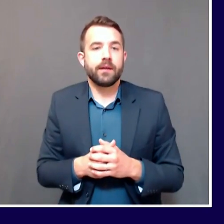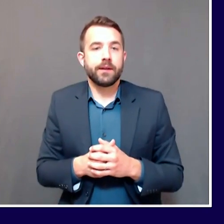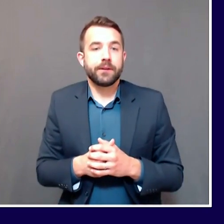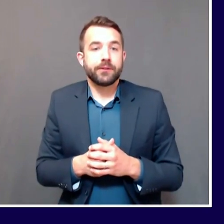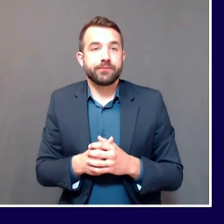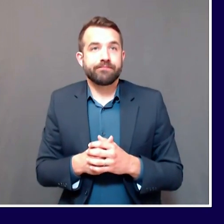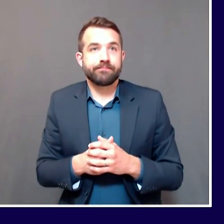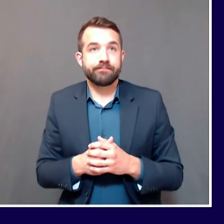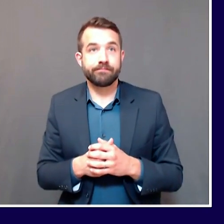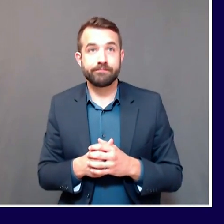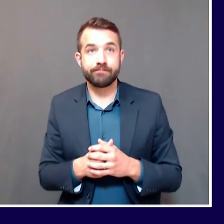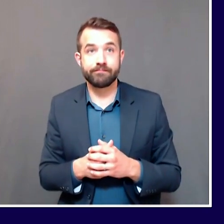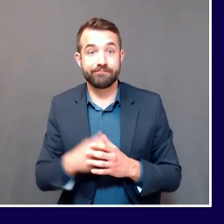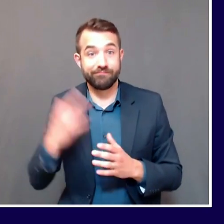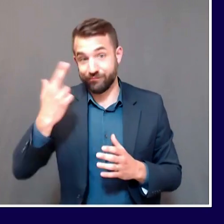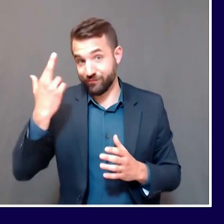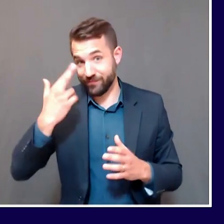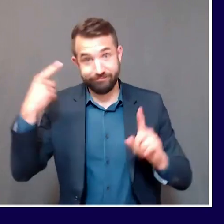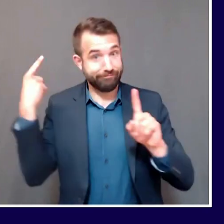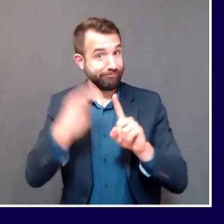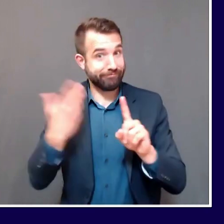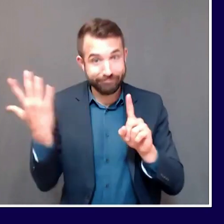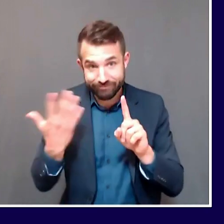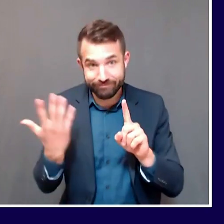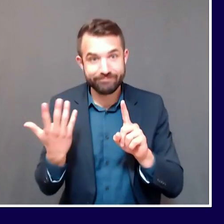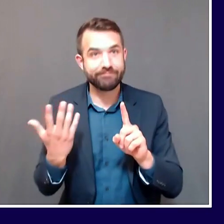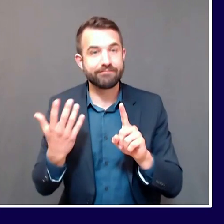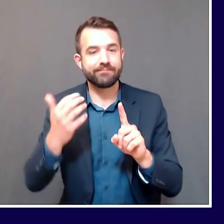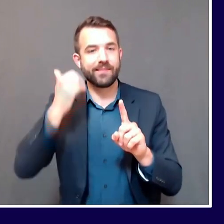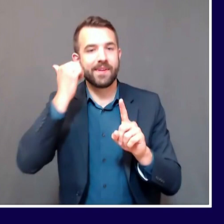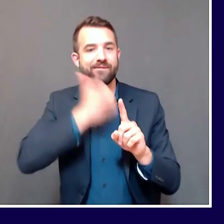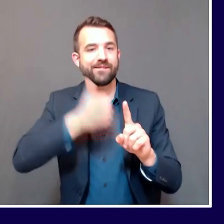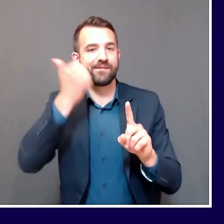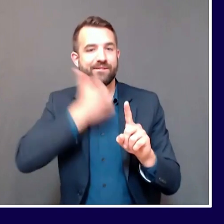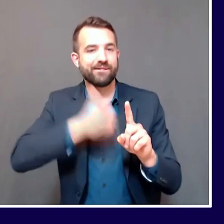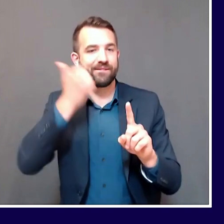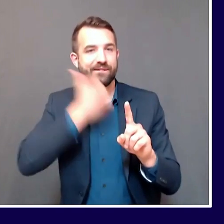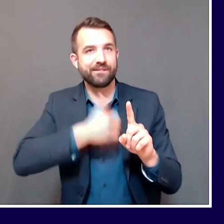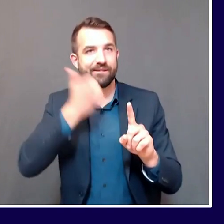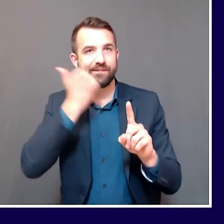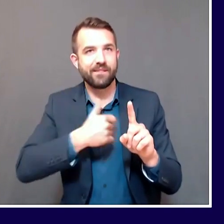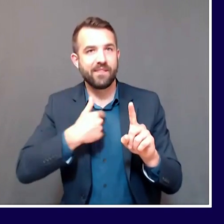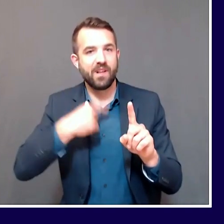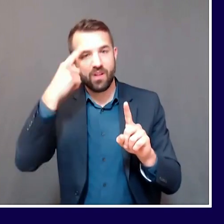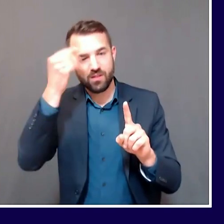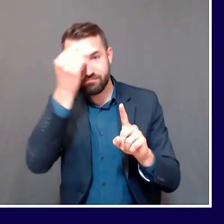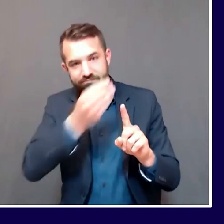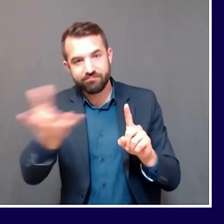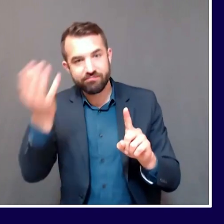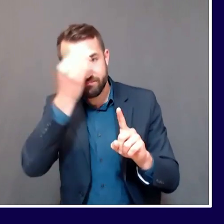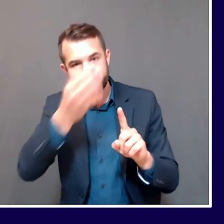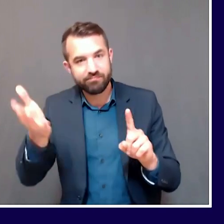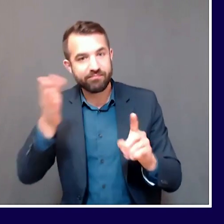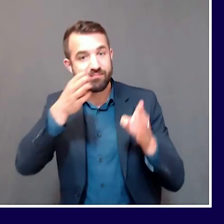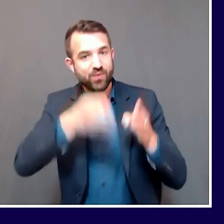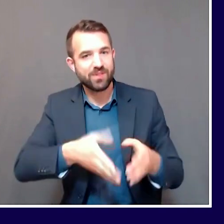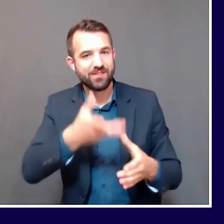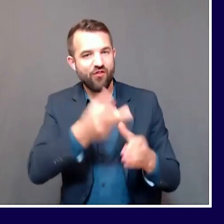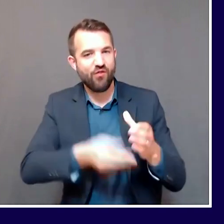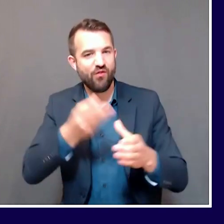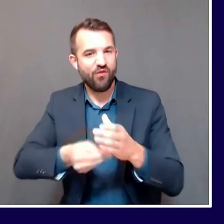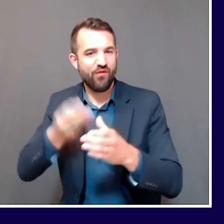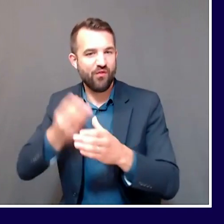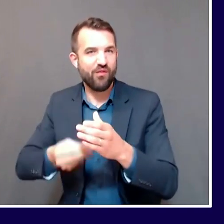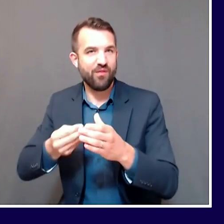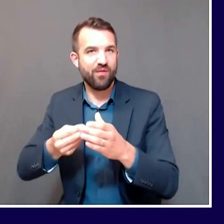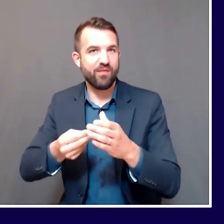exact reason. Every day I announce when an individual has passed away, and I announce the general age